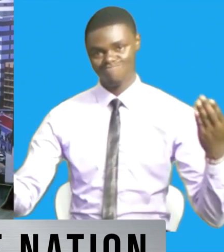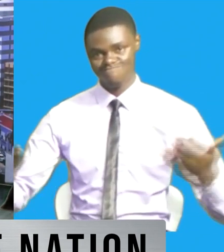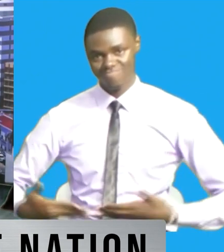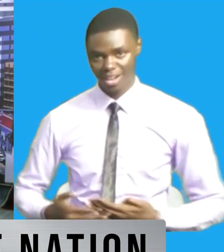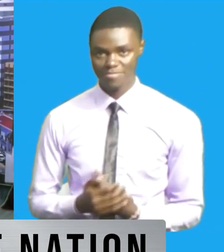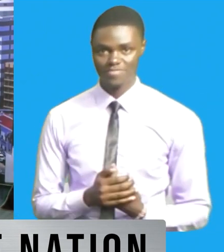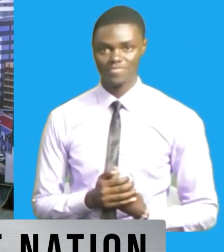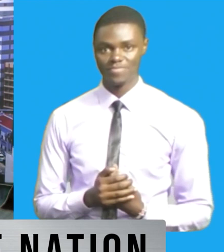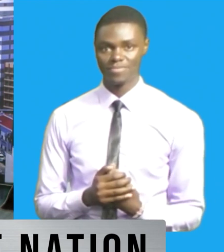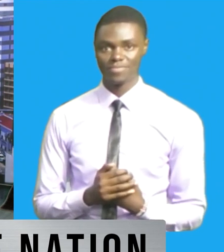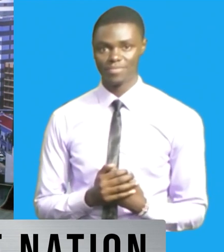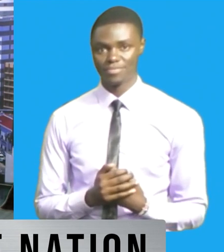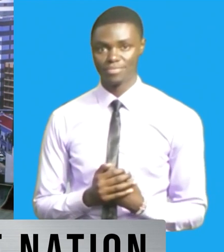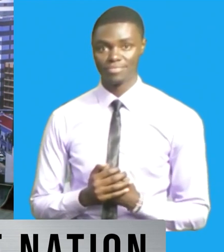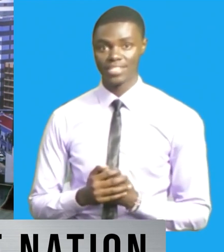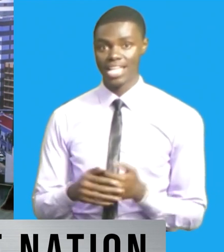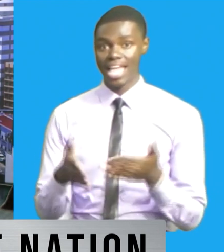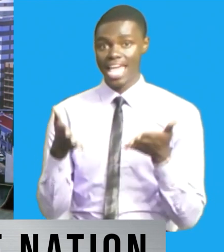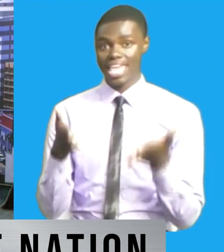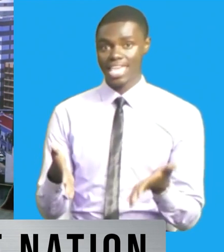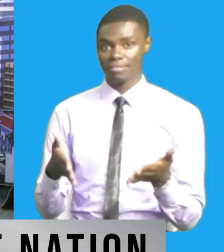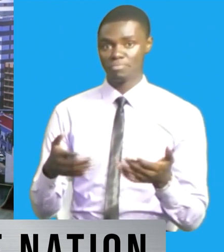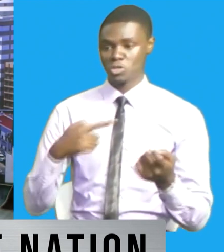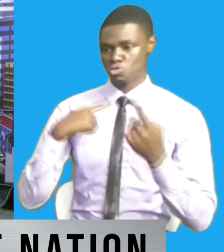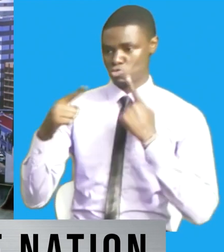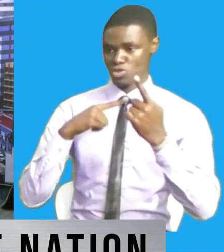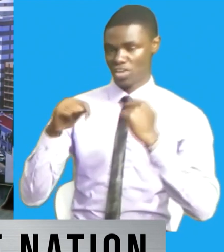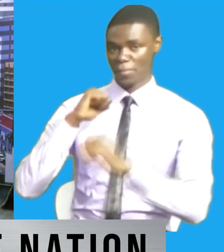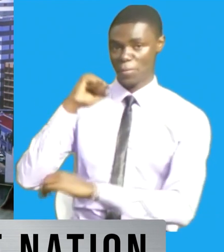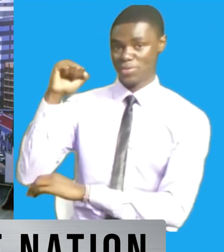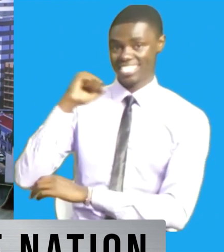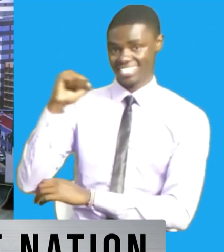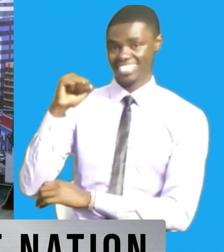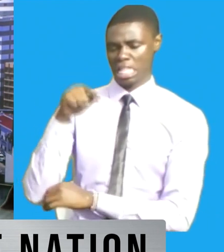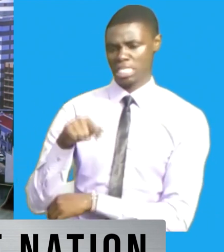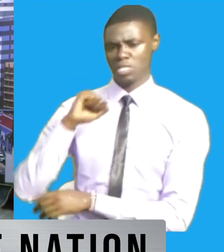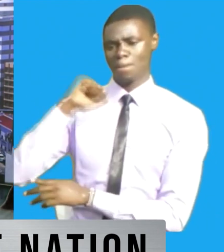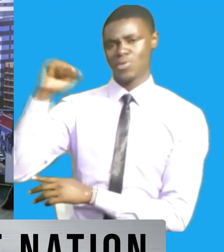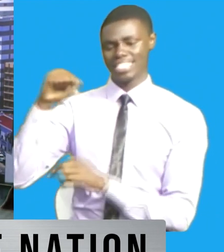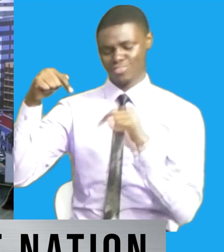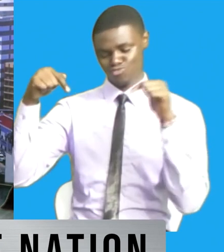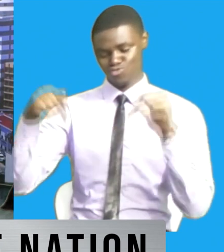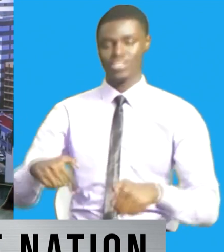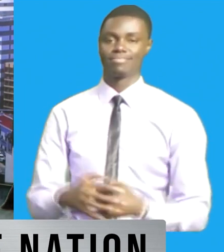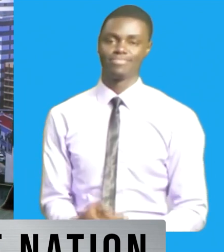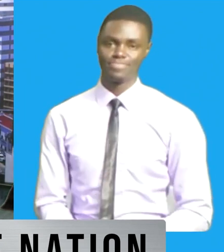Welcome. Hapa tunachapa siasa. This is Politics